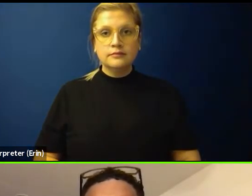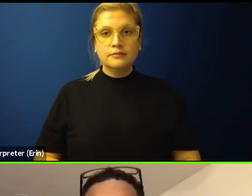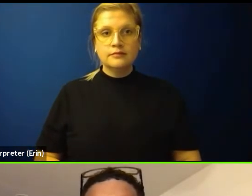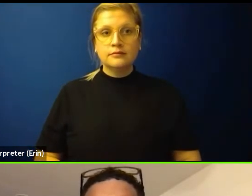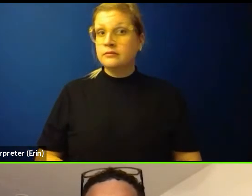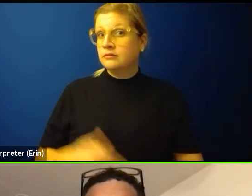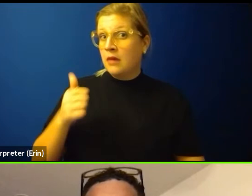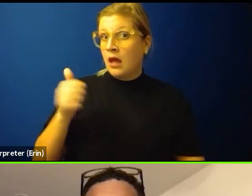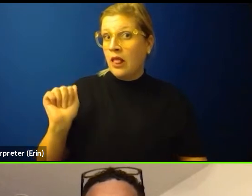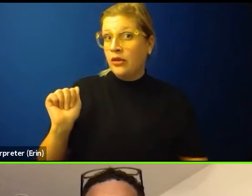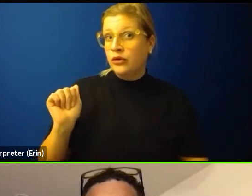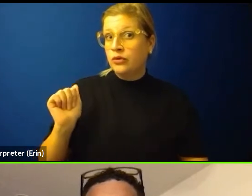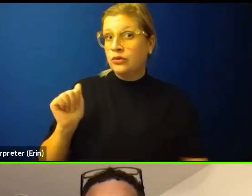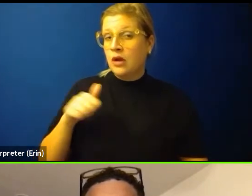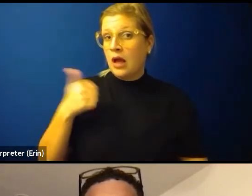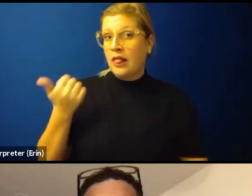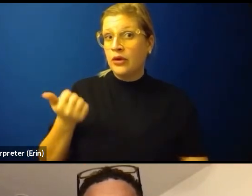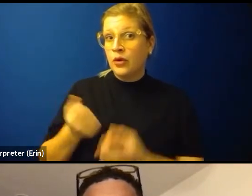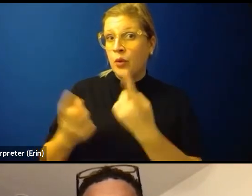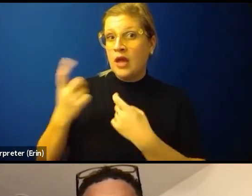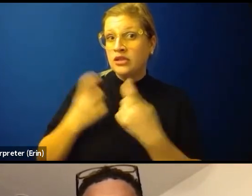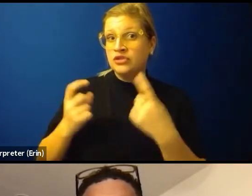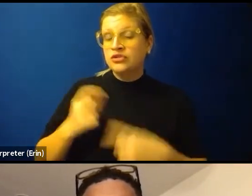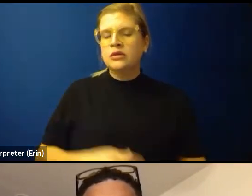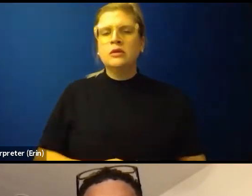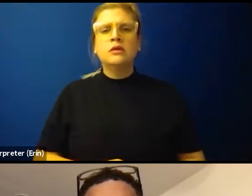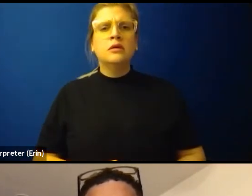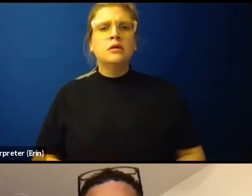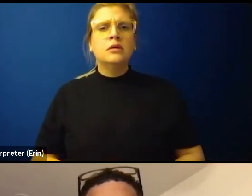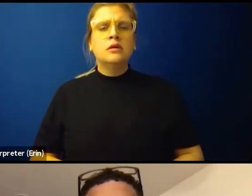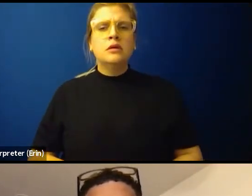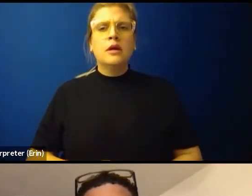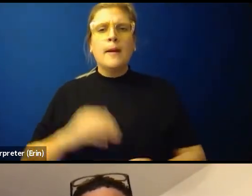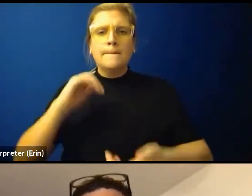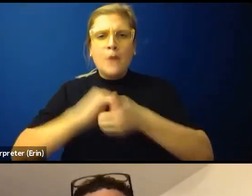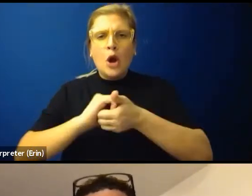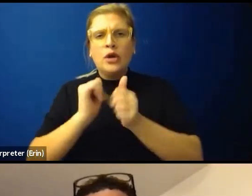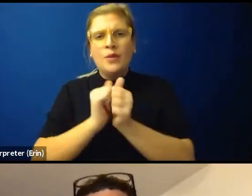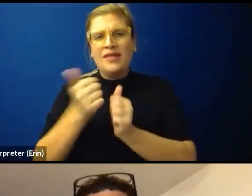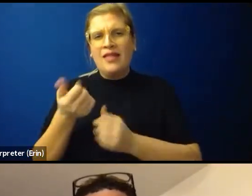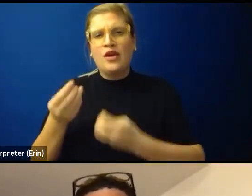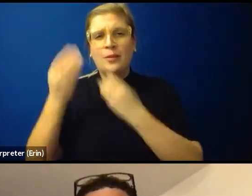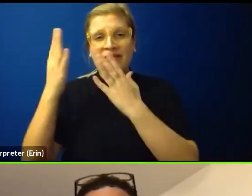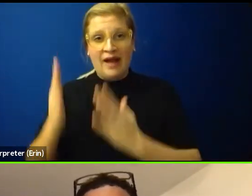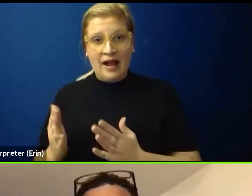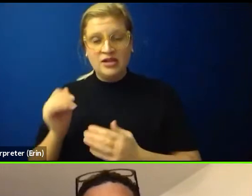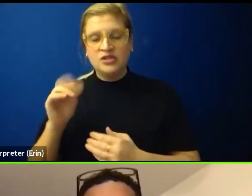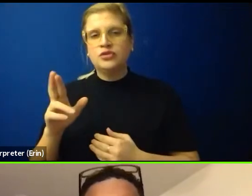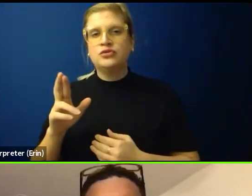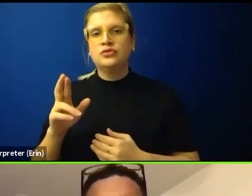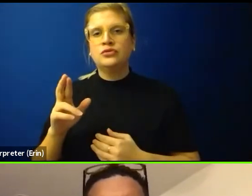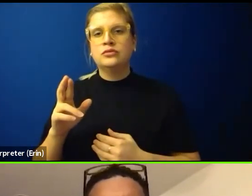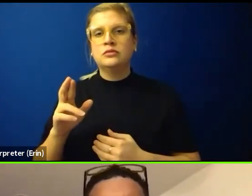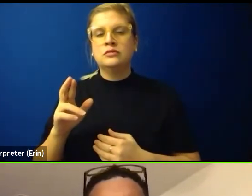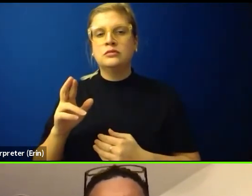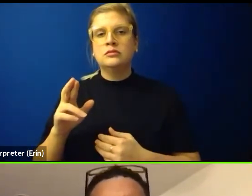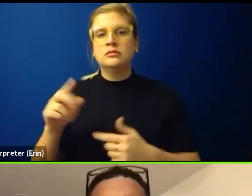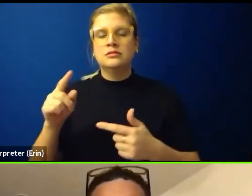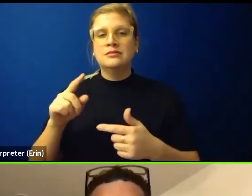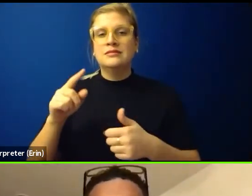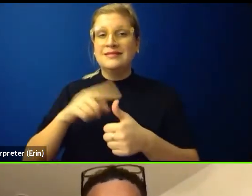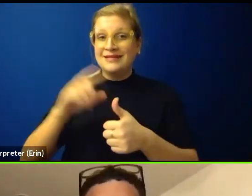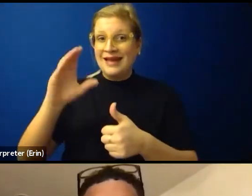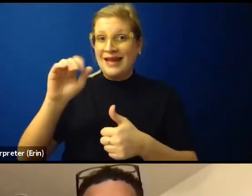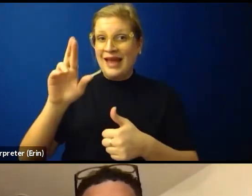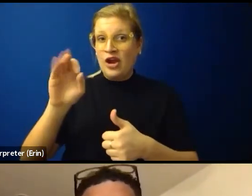Any other questions? In terms of partnering with other providers besides, or other payers besides Care First, have